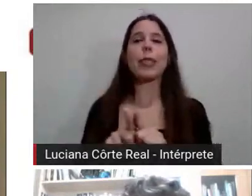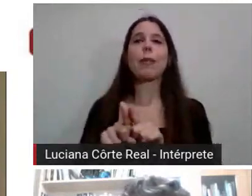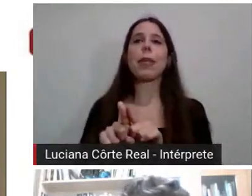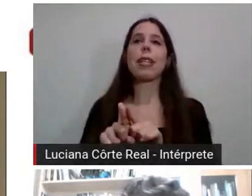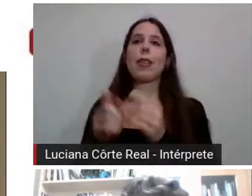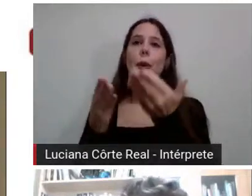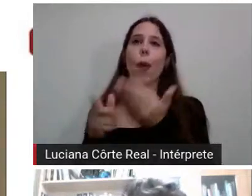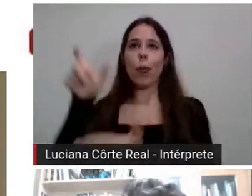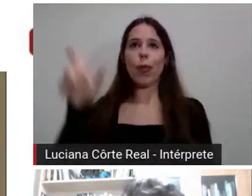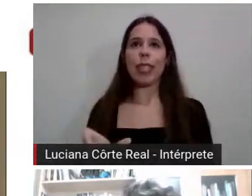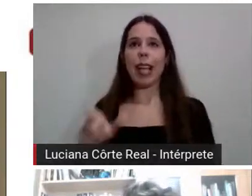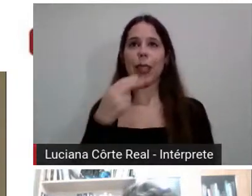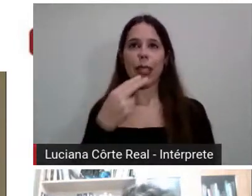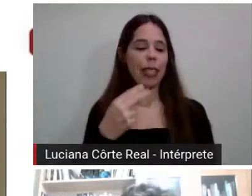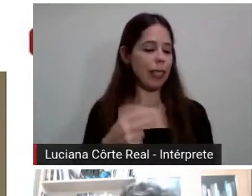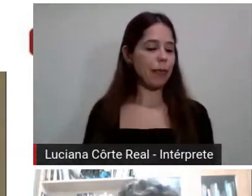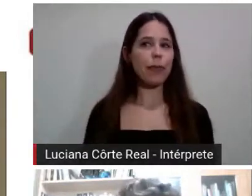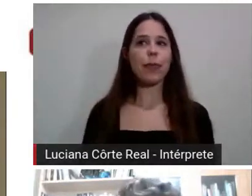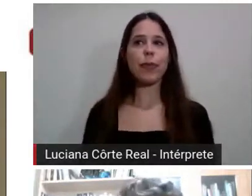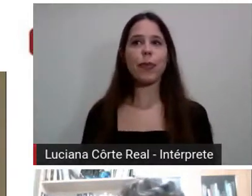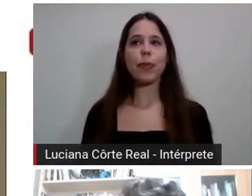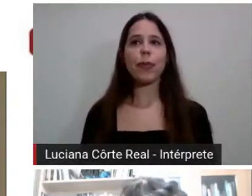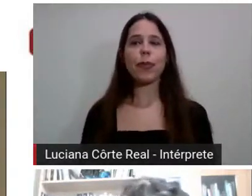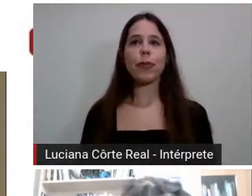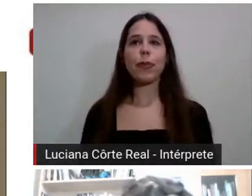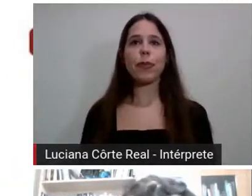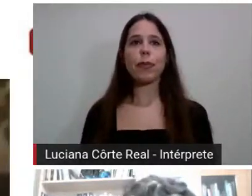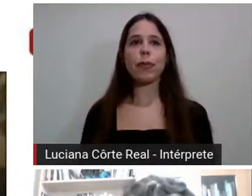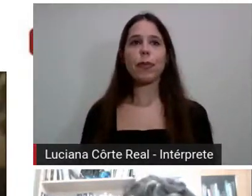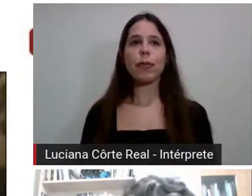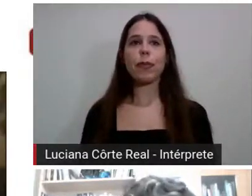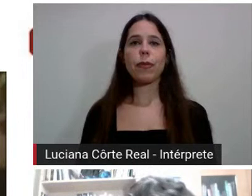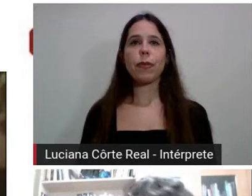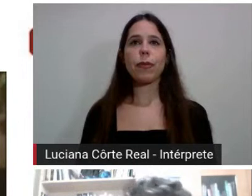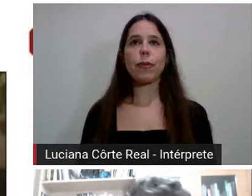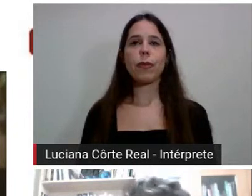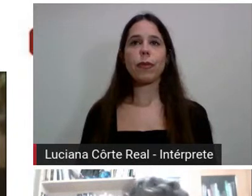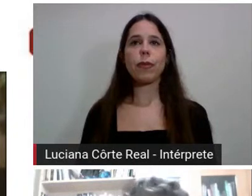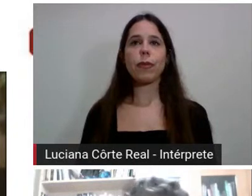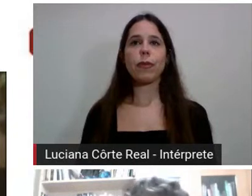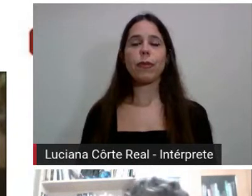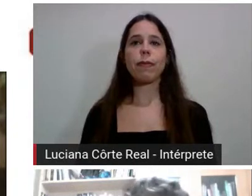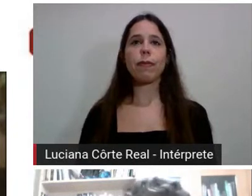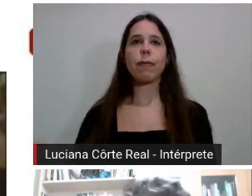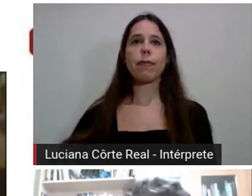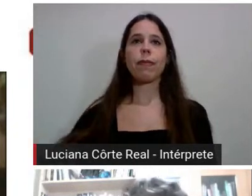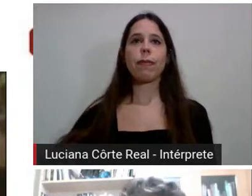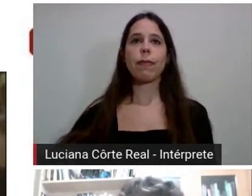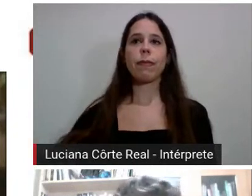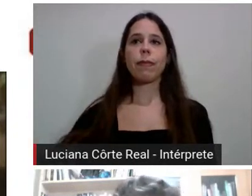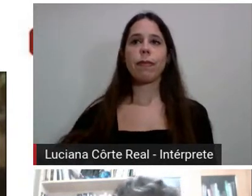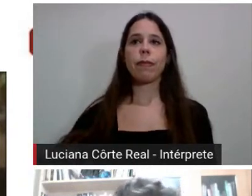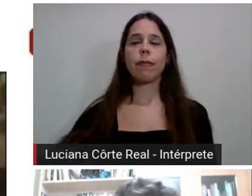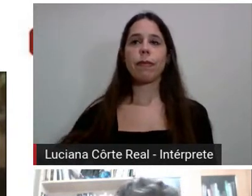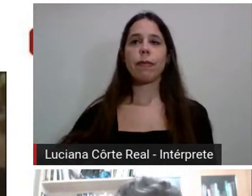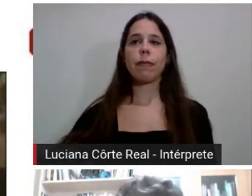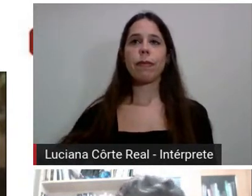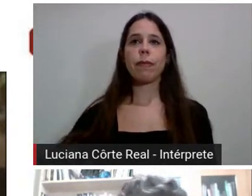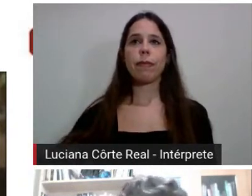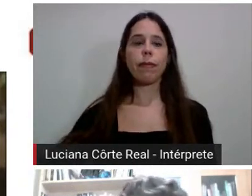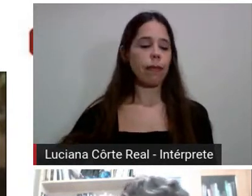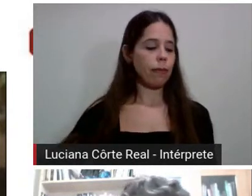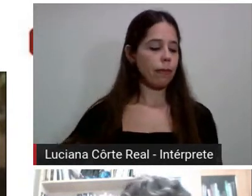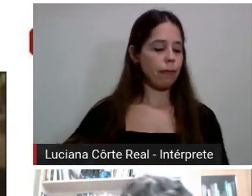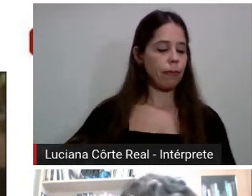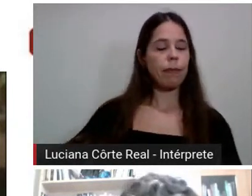Professor Baker. They are greeting you, and she was just explaining that we're going to have translation, and I'll be working with you in the